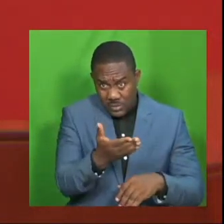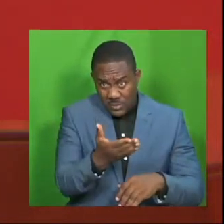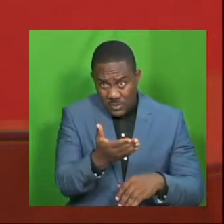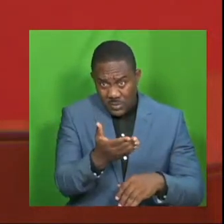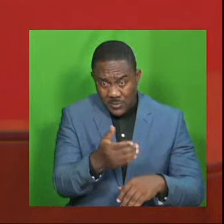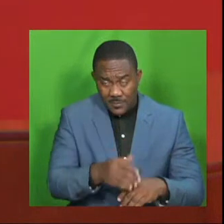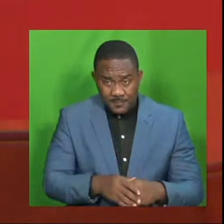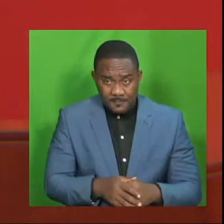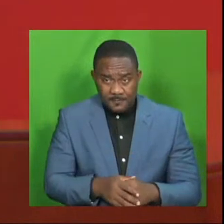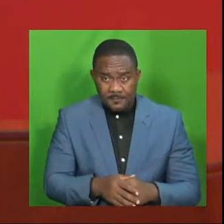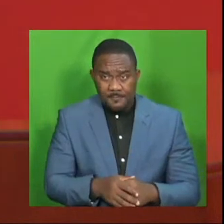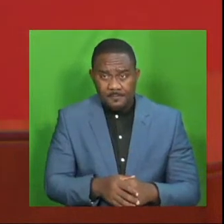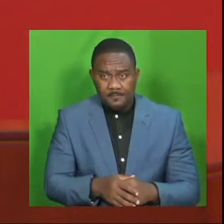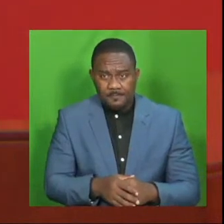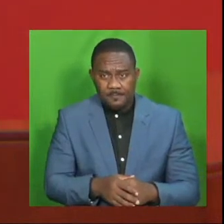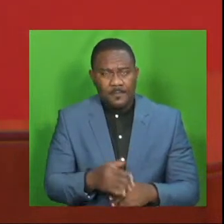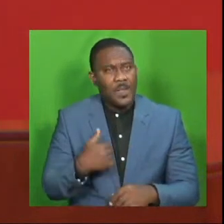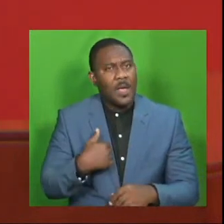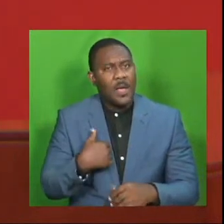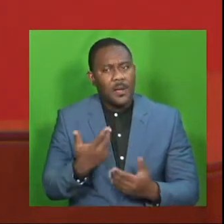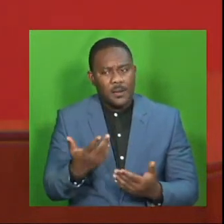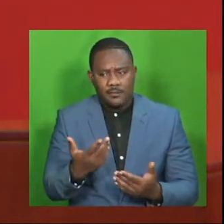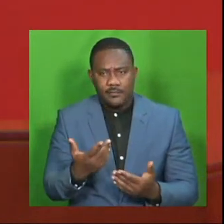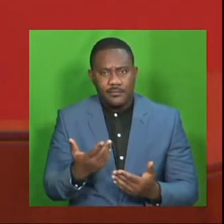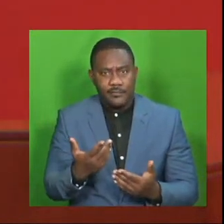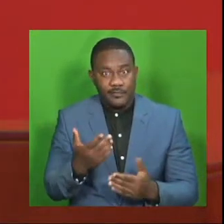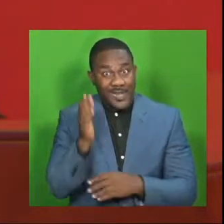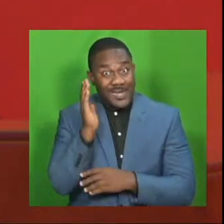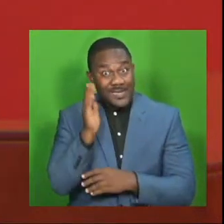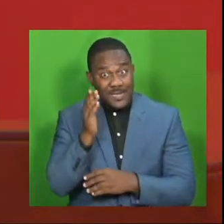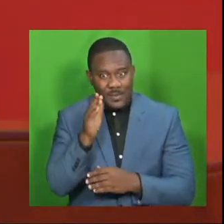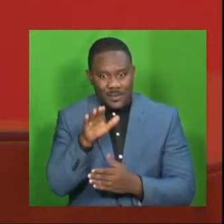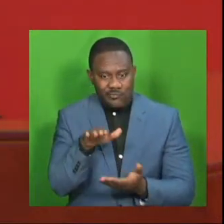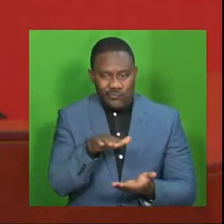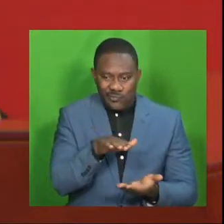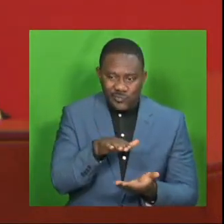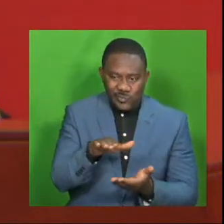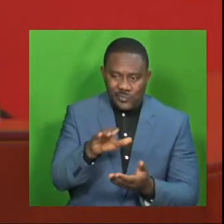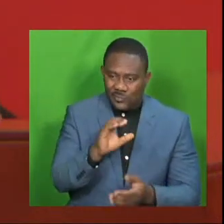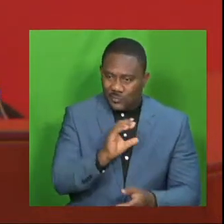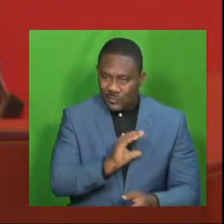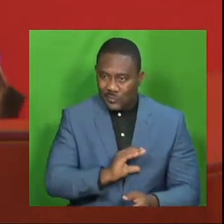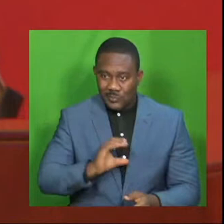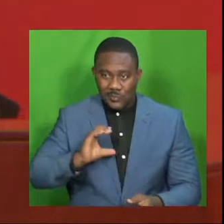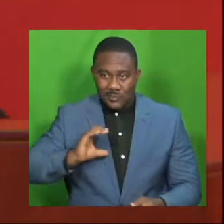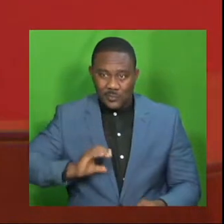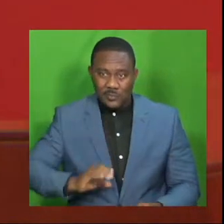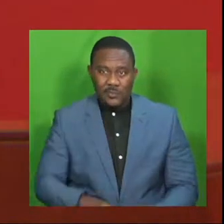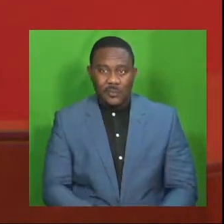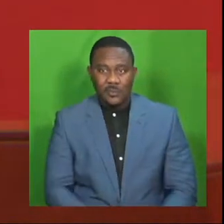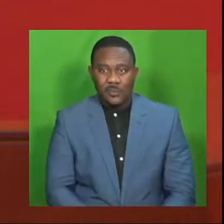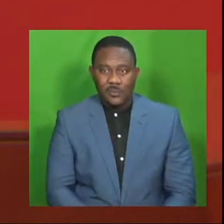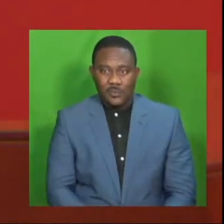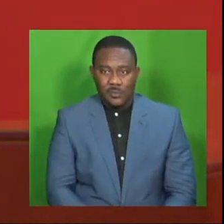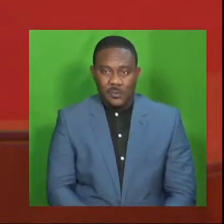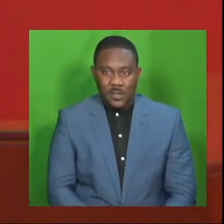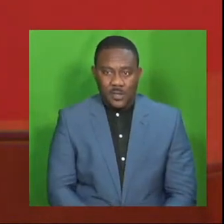Whip, I hereby refer this particular statement to the Committee